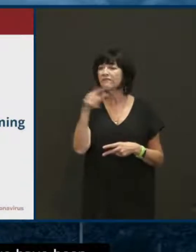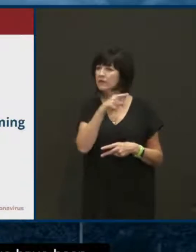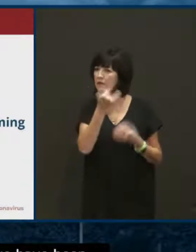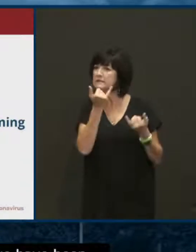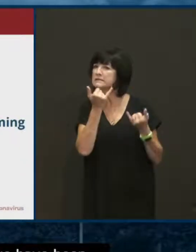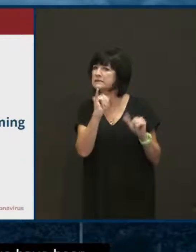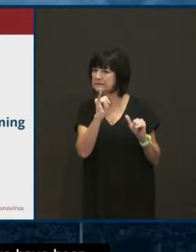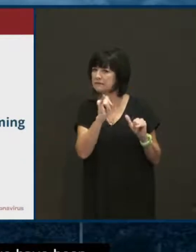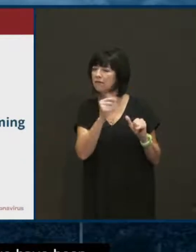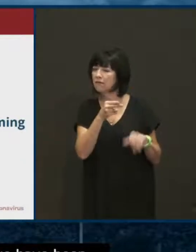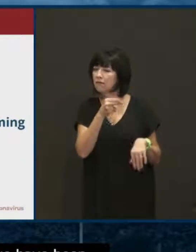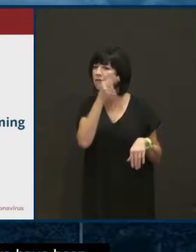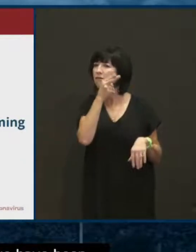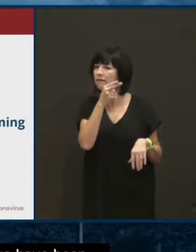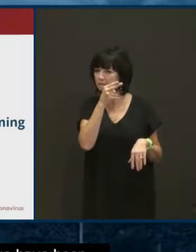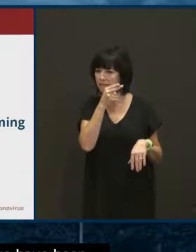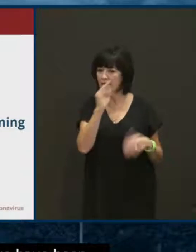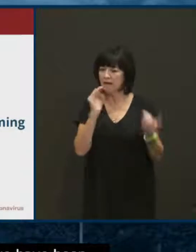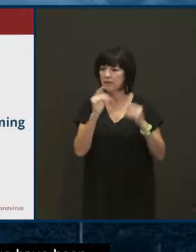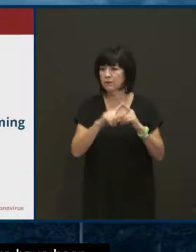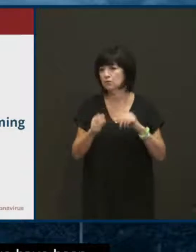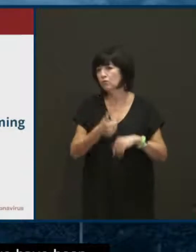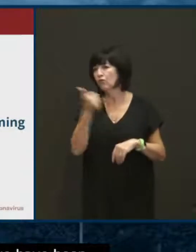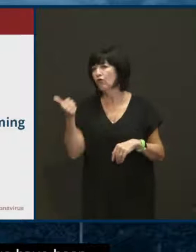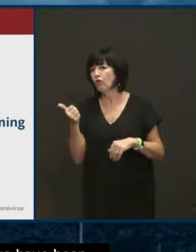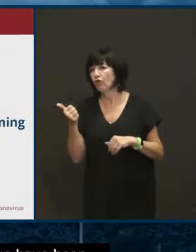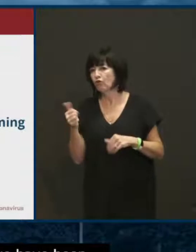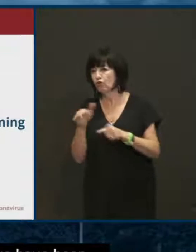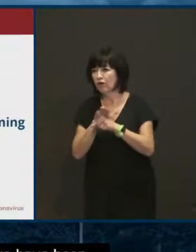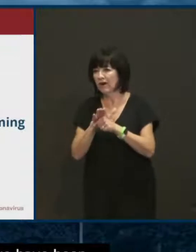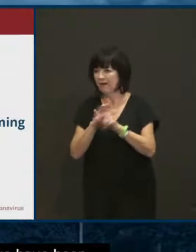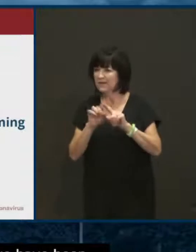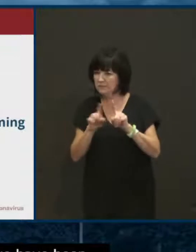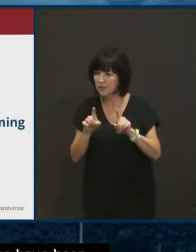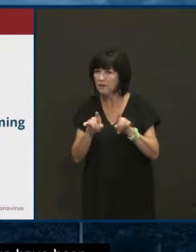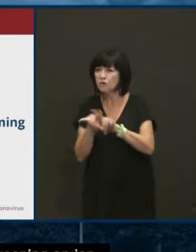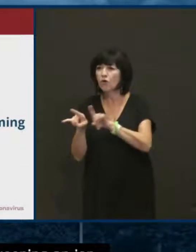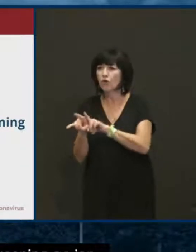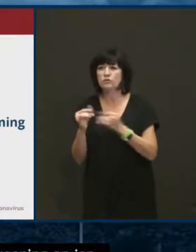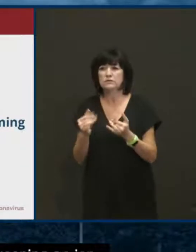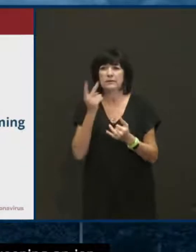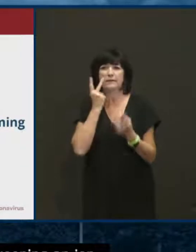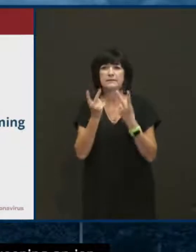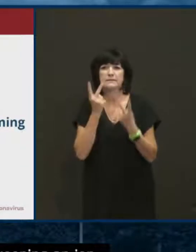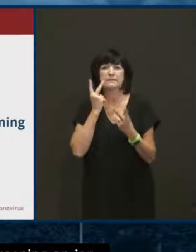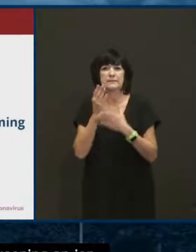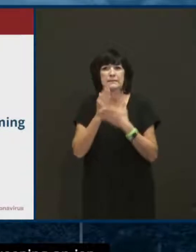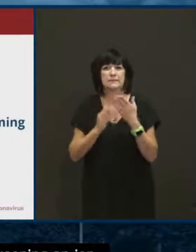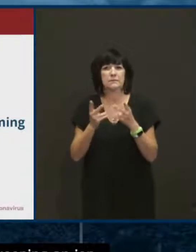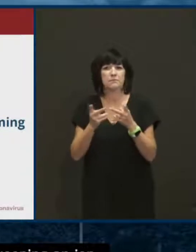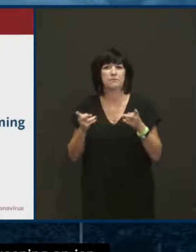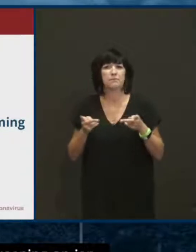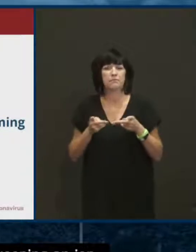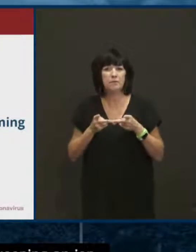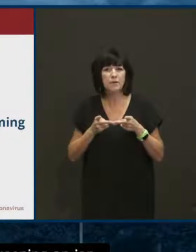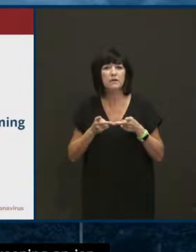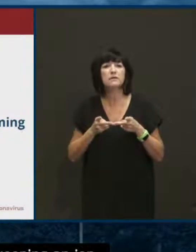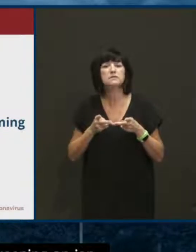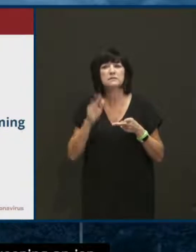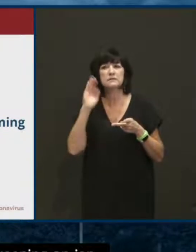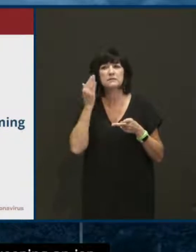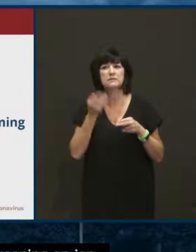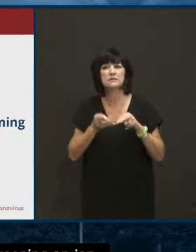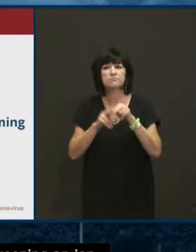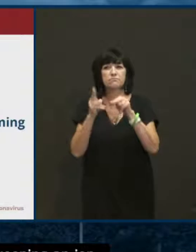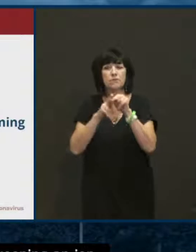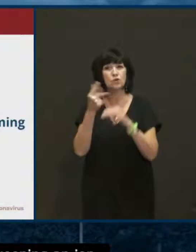as far as case rates, but we're also seeing some other areas in the state that we have our eye on. So Georgetown for